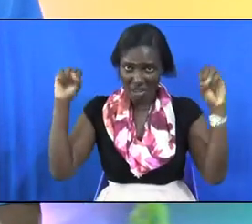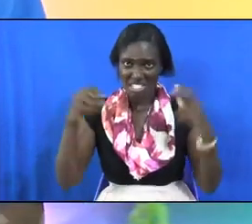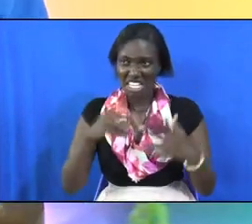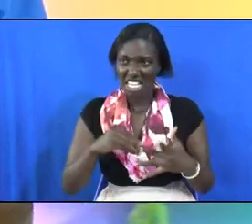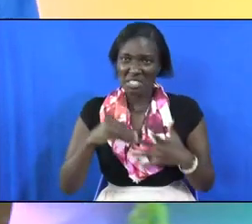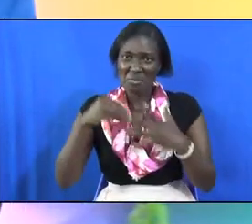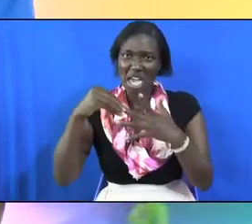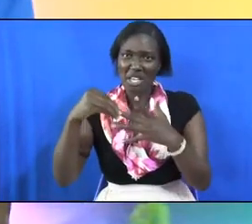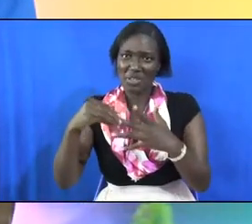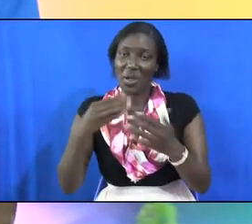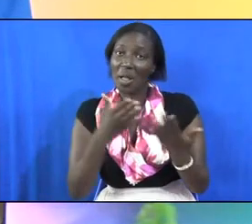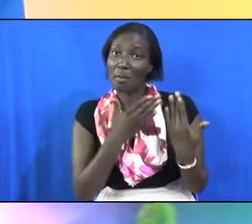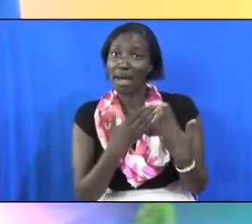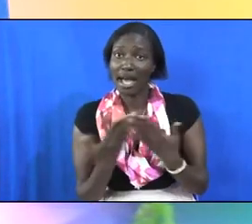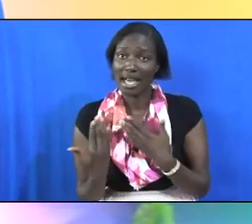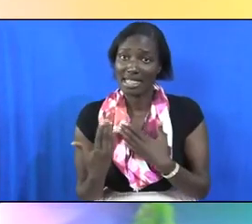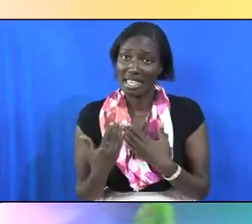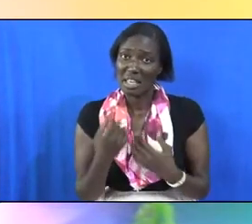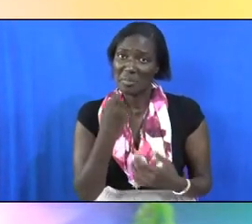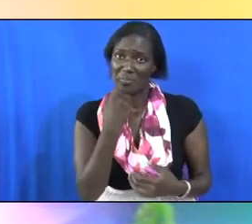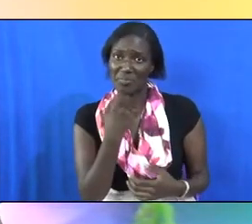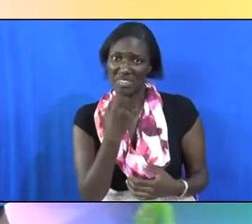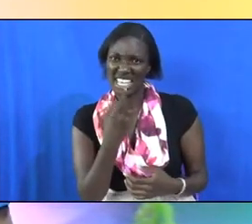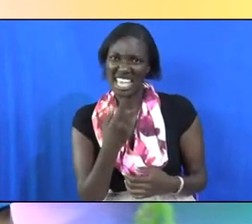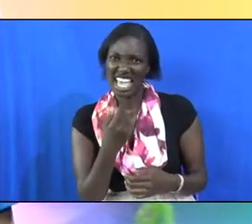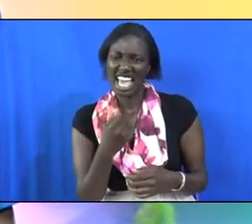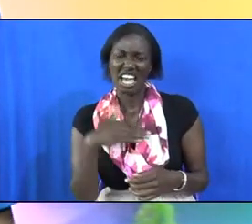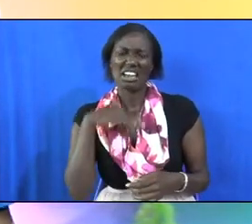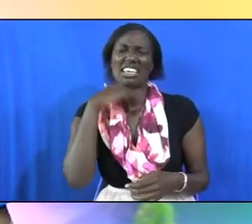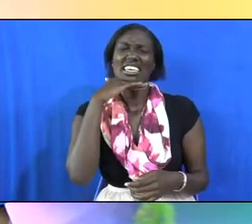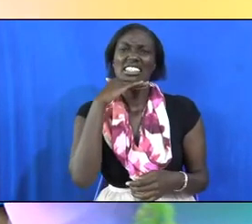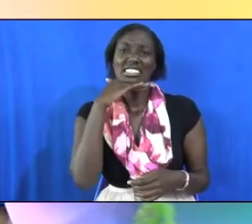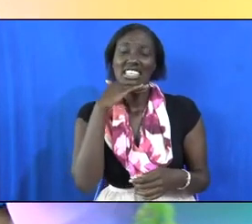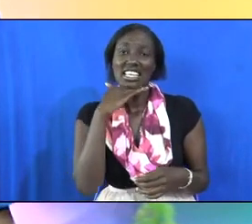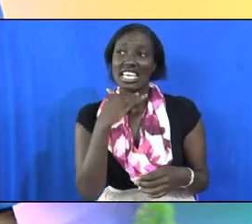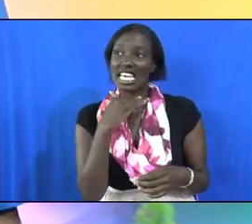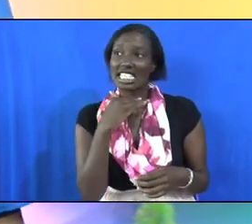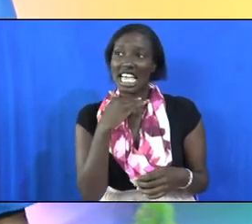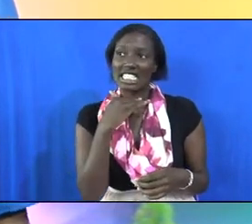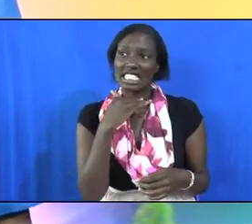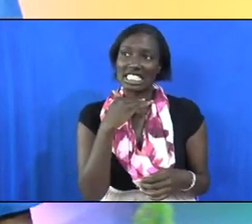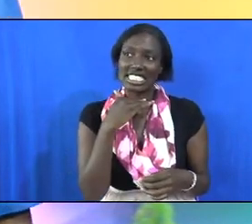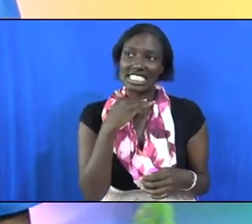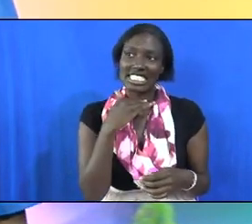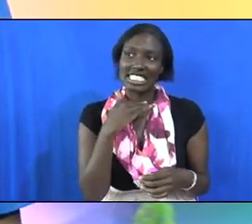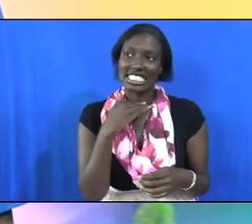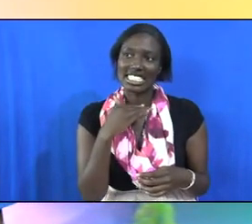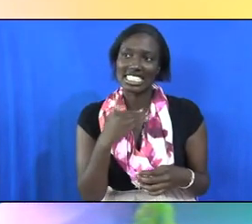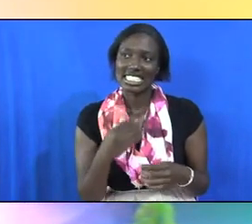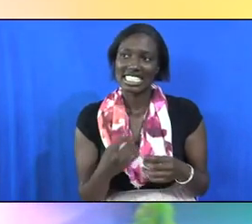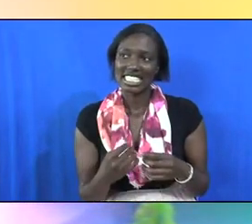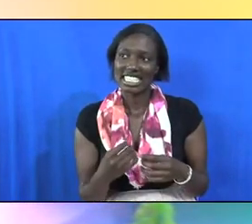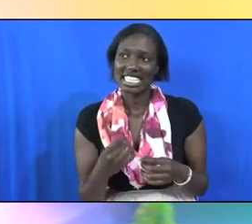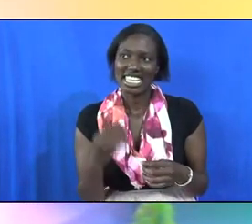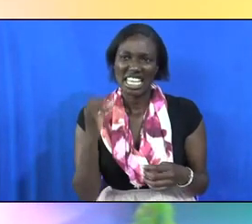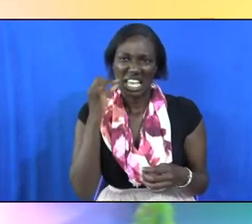special bath, the chemicals kill the insects, and so the cows don't get sick at